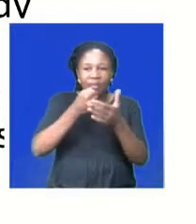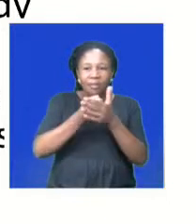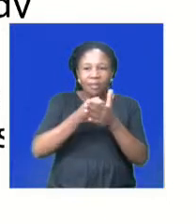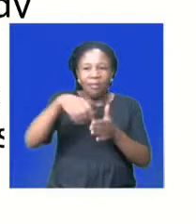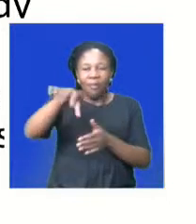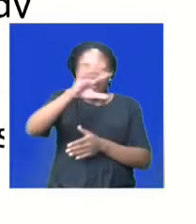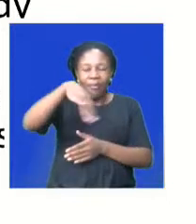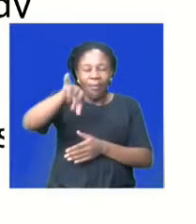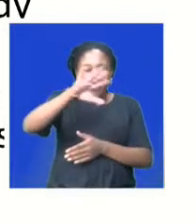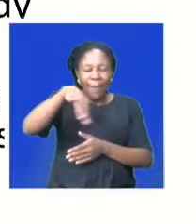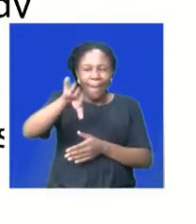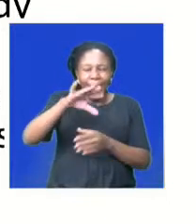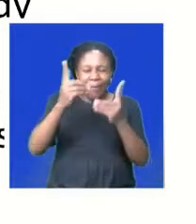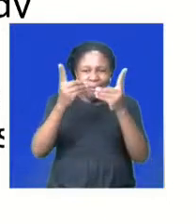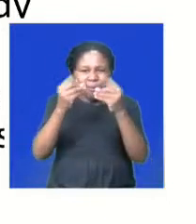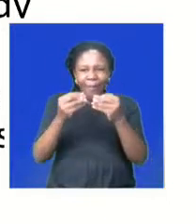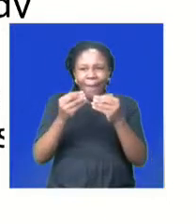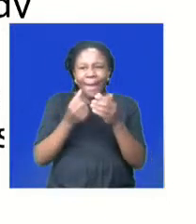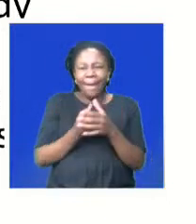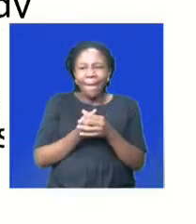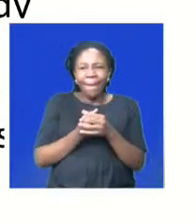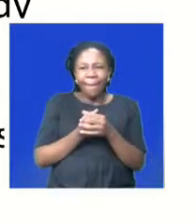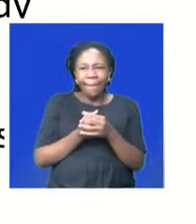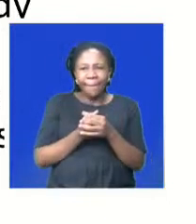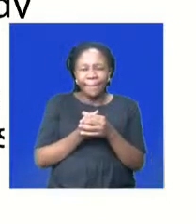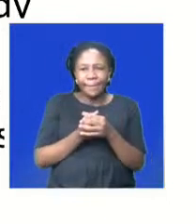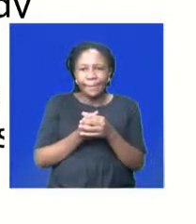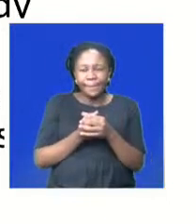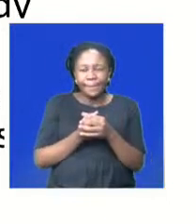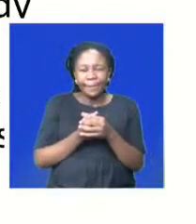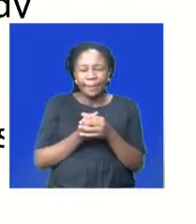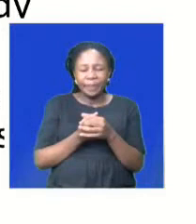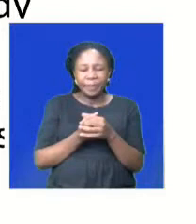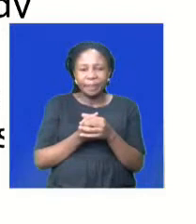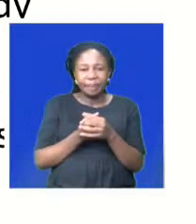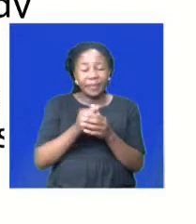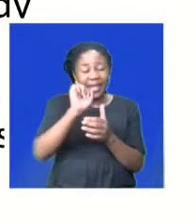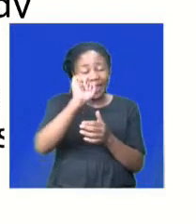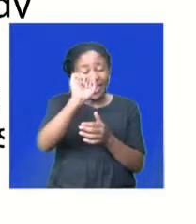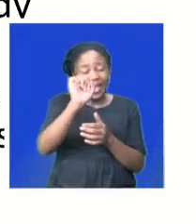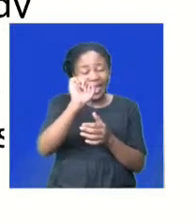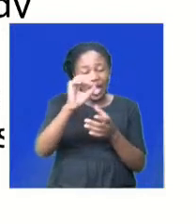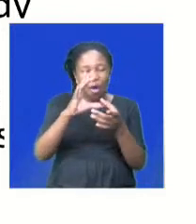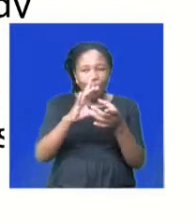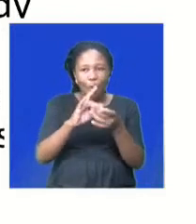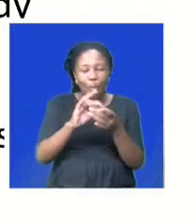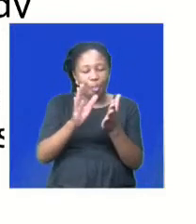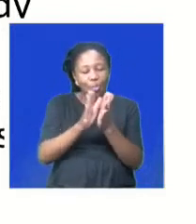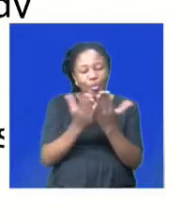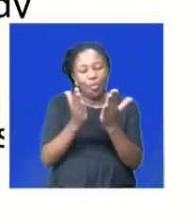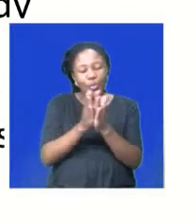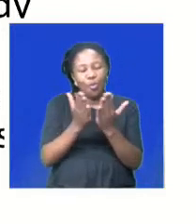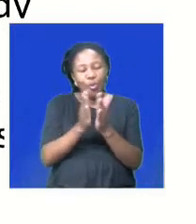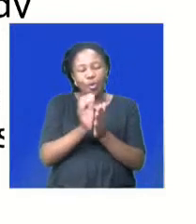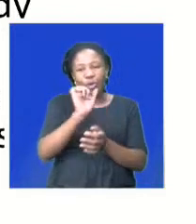you to do. Okay? On your workbook on page 19, you are going to